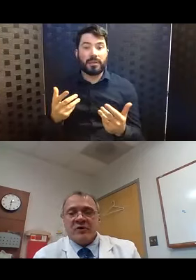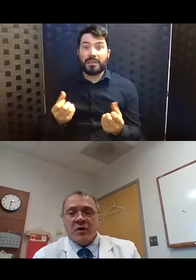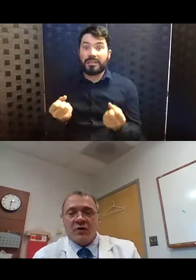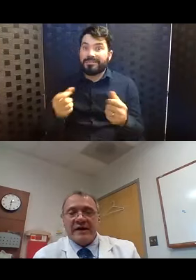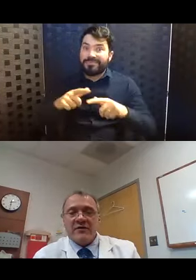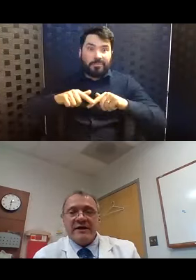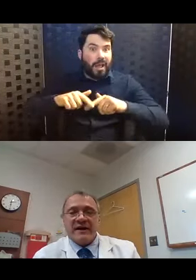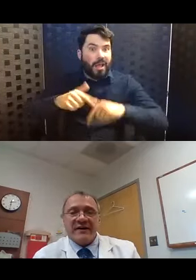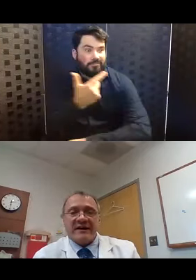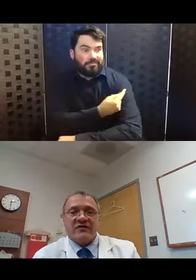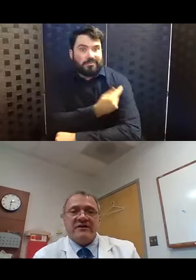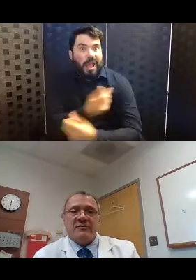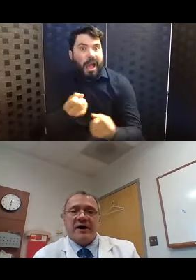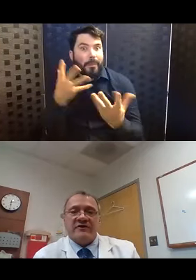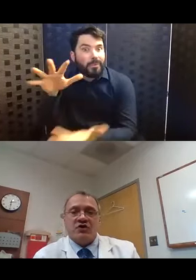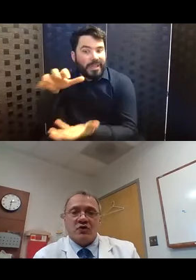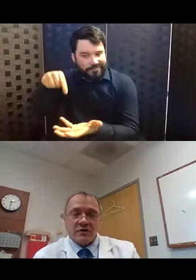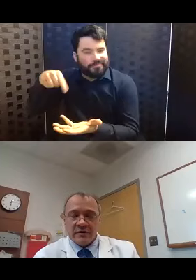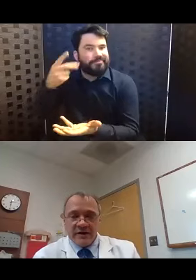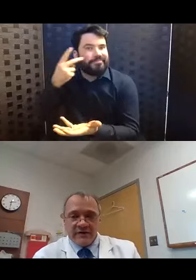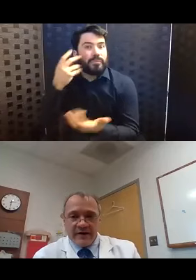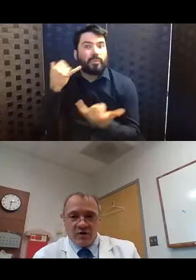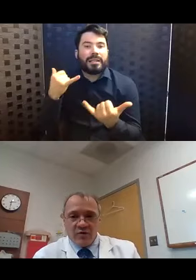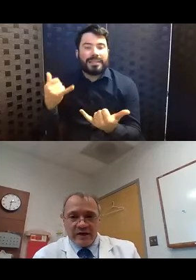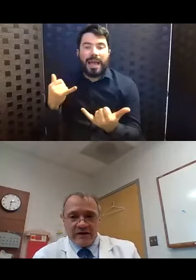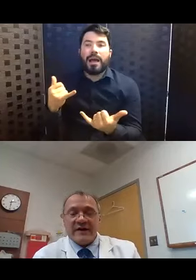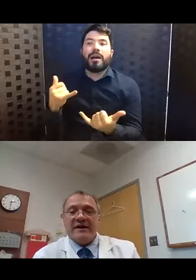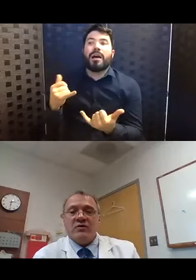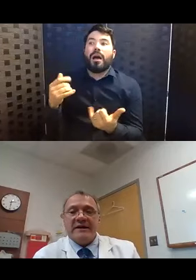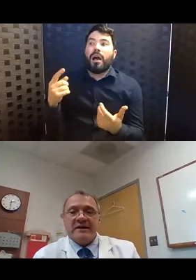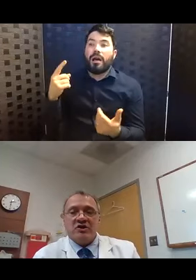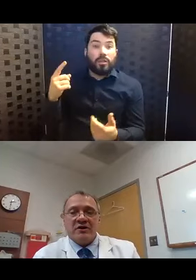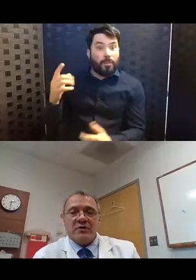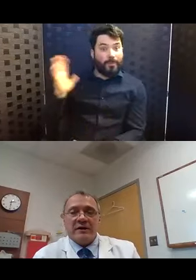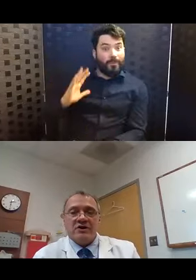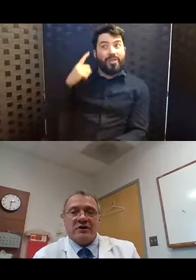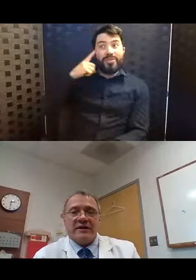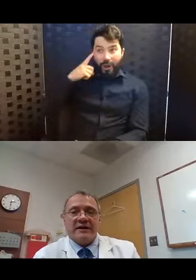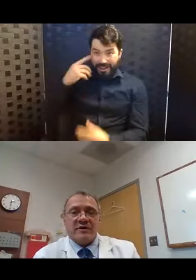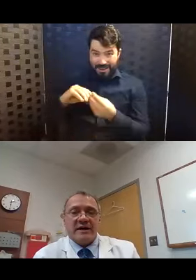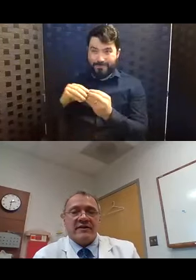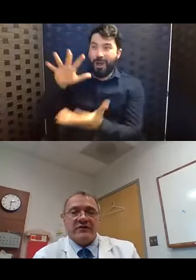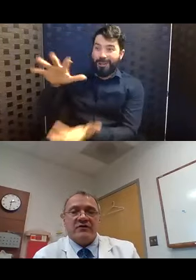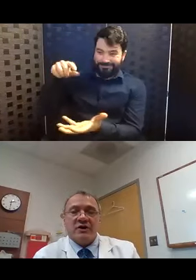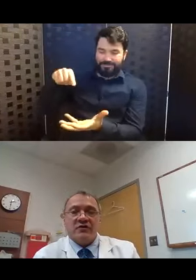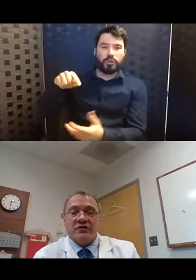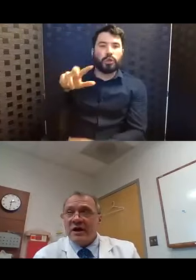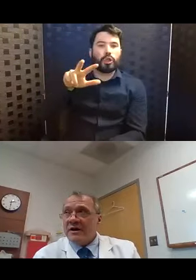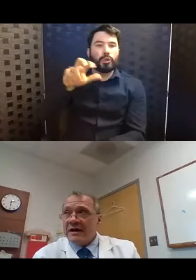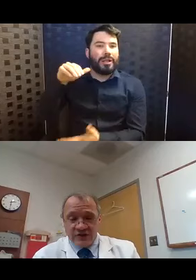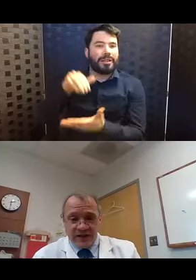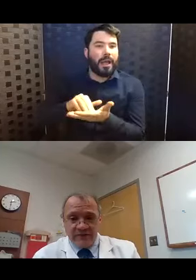possible. What we're hearing is that vaccine supplies are shorter than what we thought they would be initially. We were initially going to get 300,000